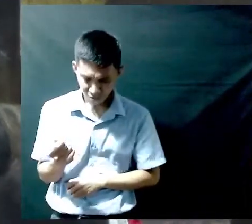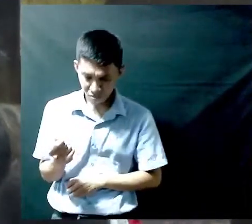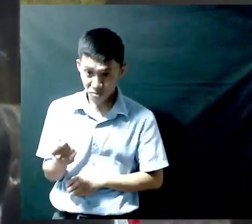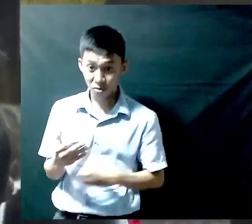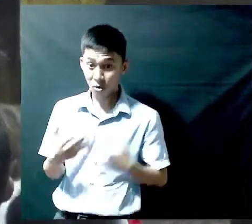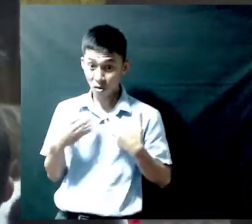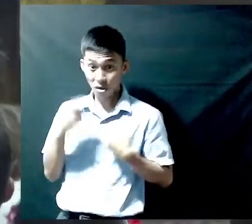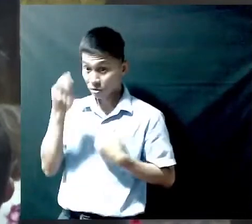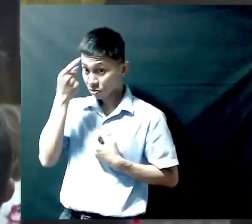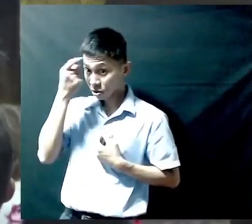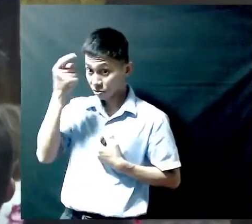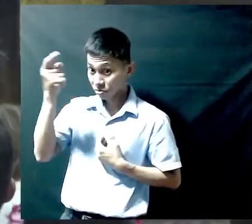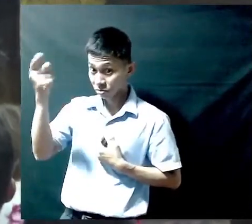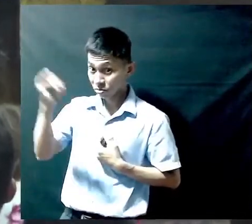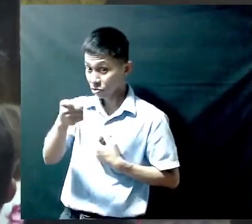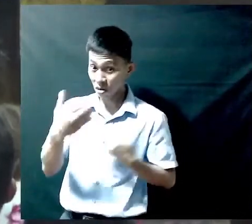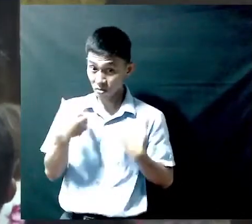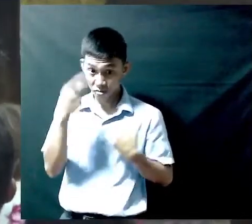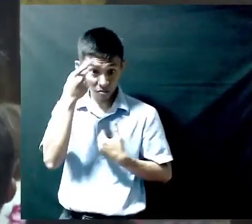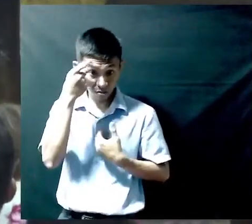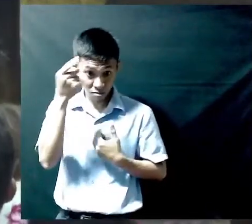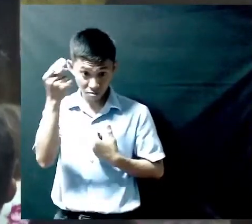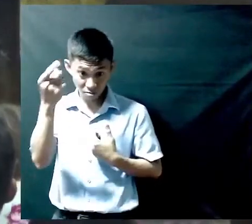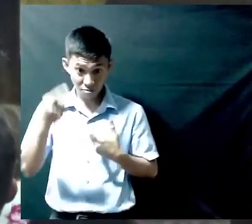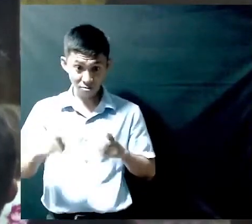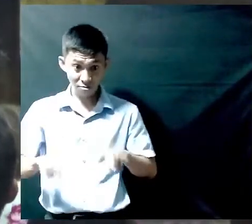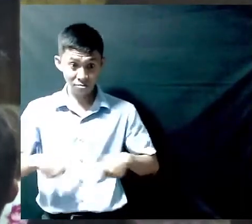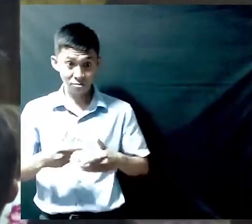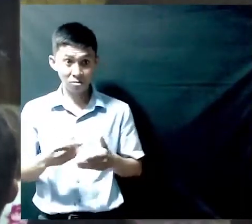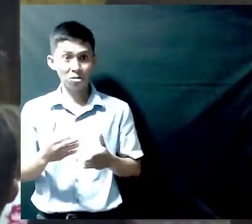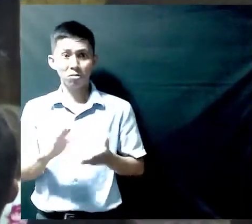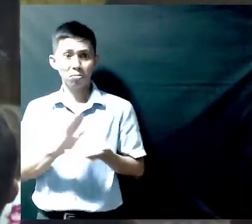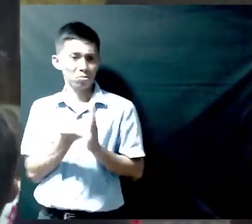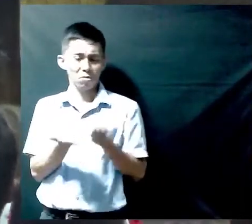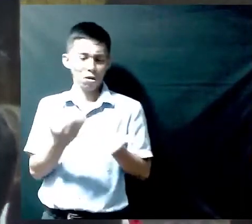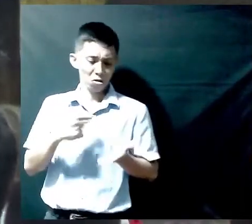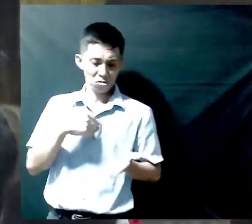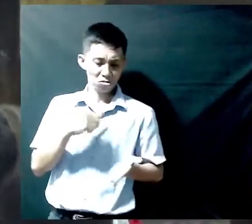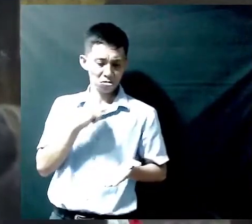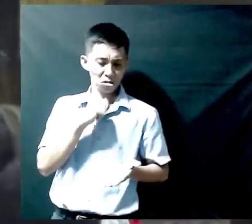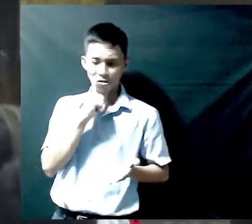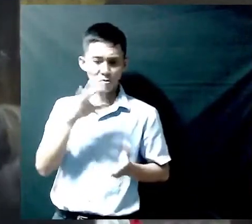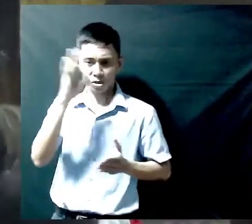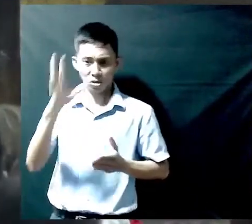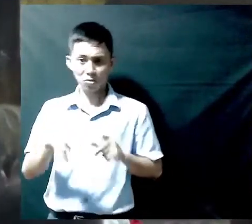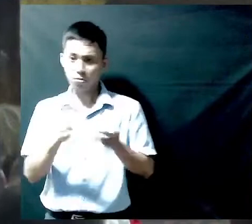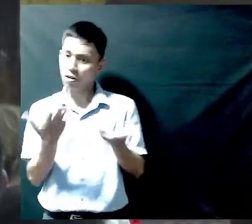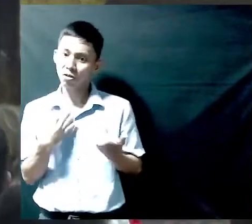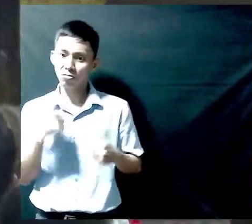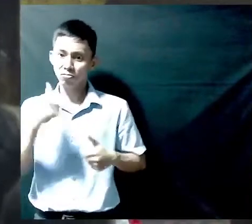buhay, mga kapatid. Kung di nga ako nagpastor ngayon, sikat na artista ako eh.